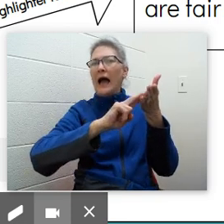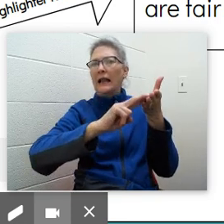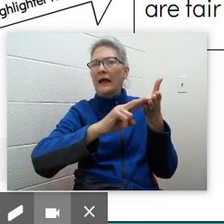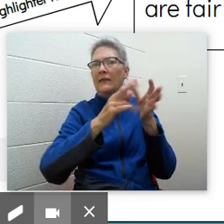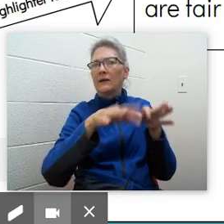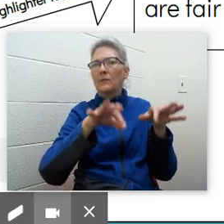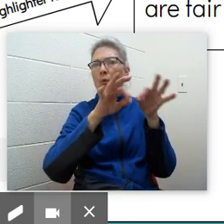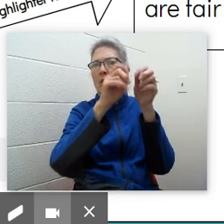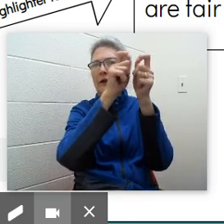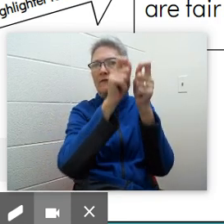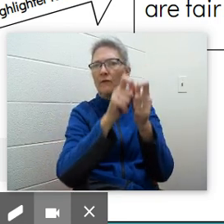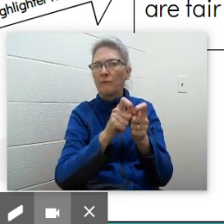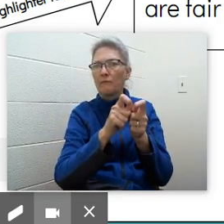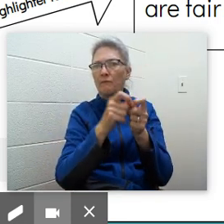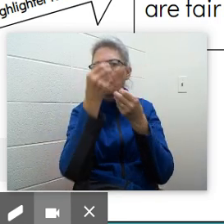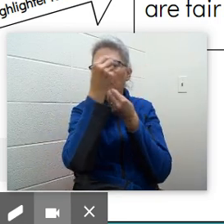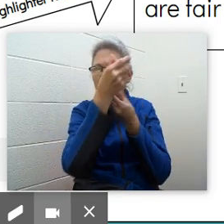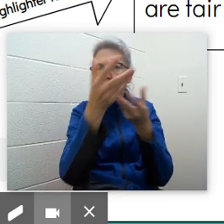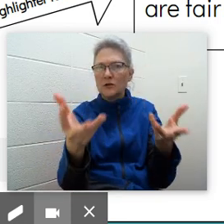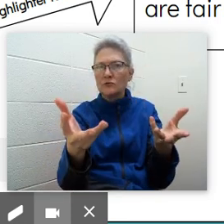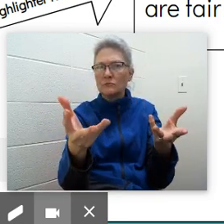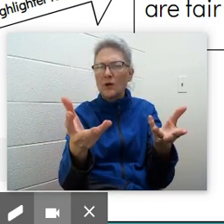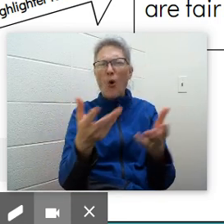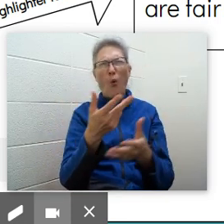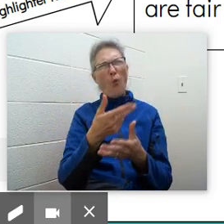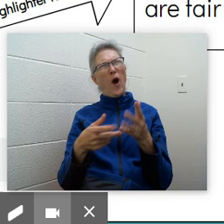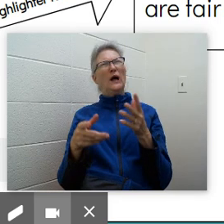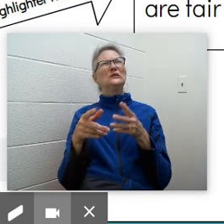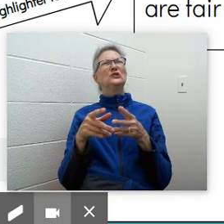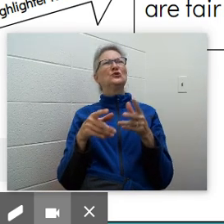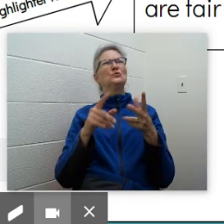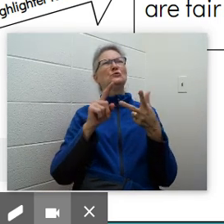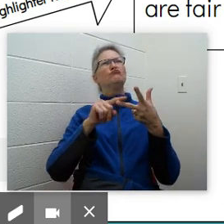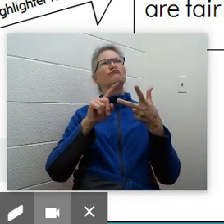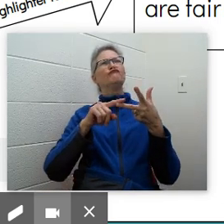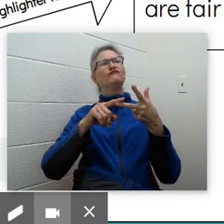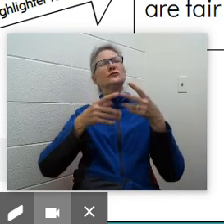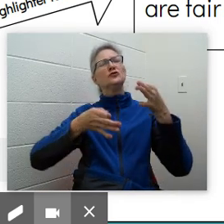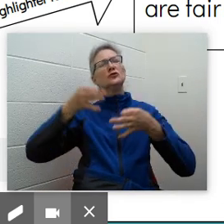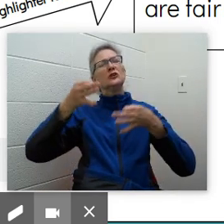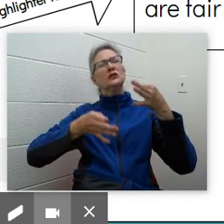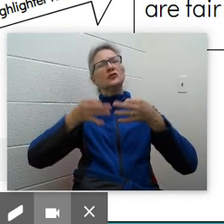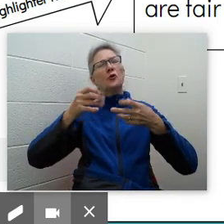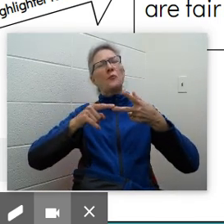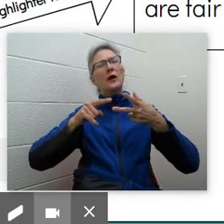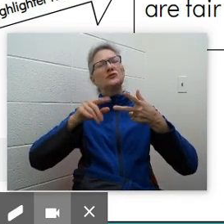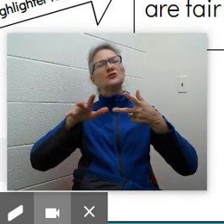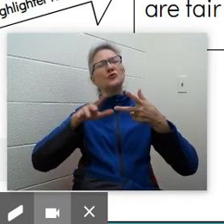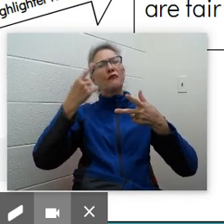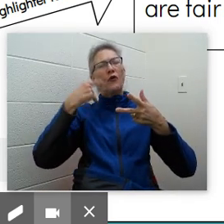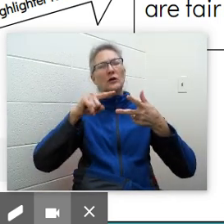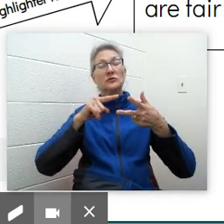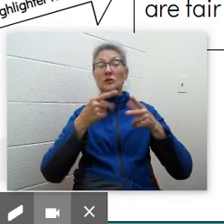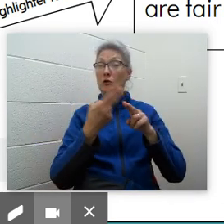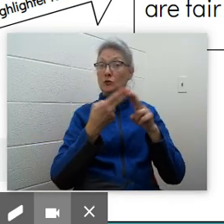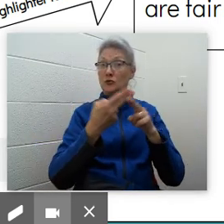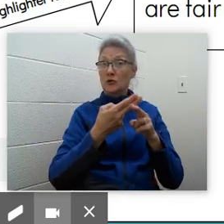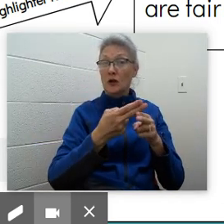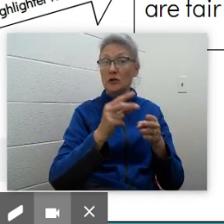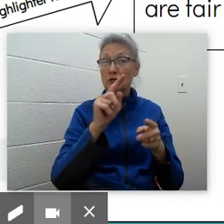paragraph 9, which is below. What does the judicial branch do for us? Make sure to use the highlighter tool.